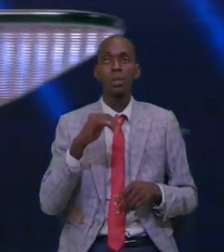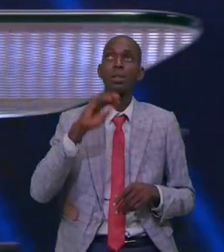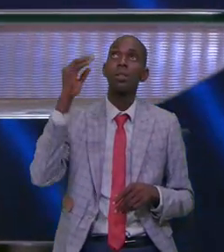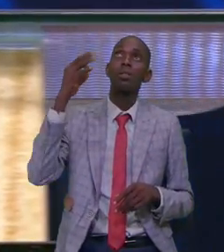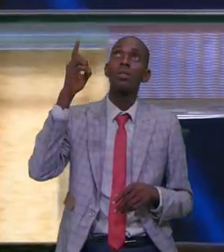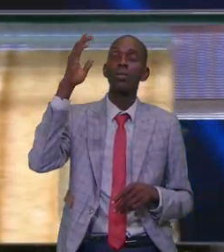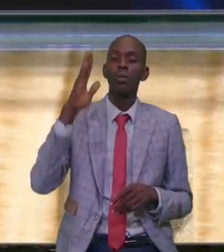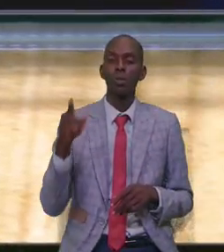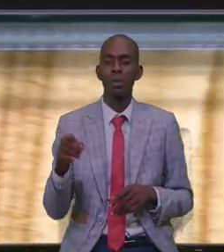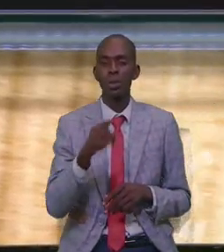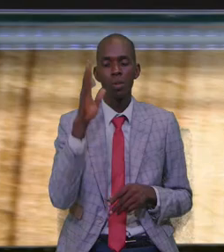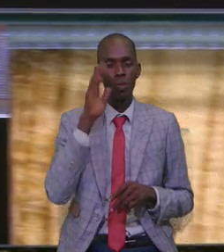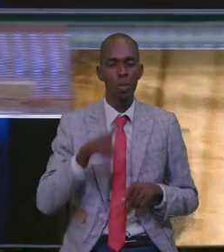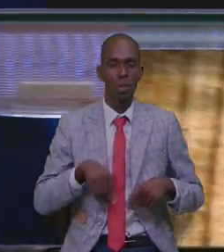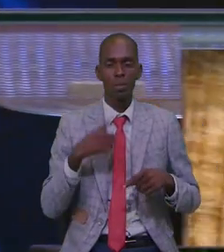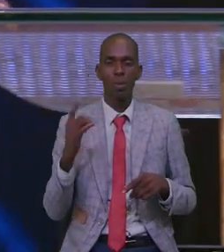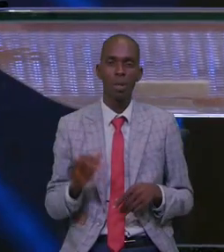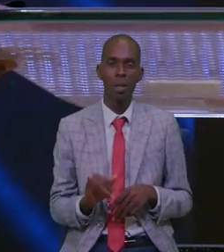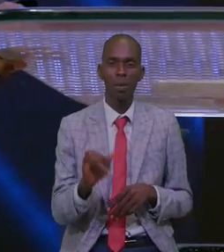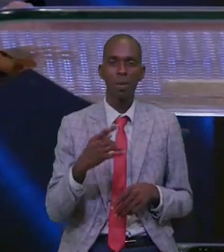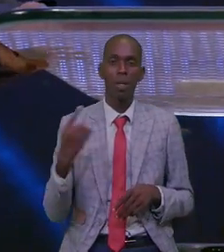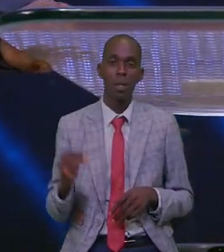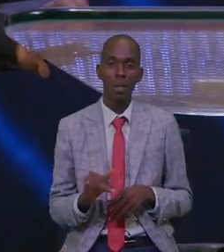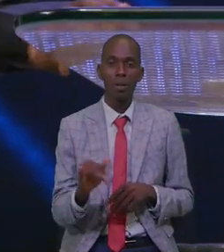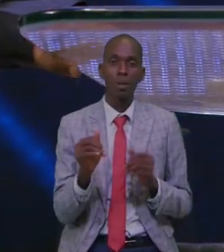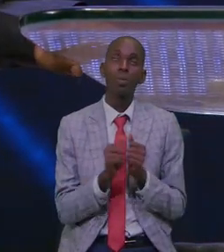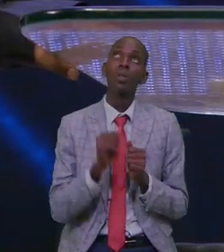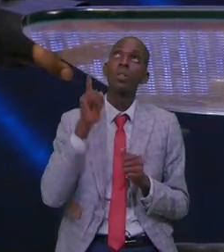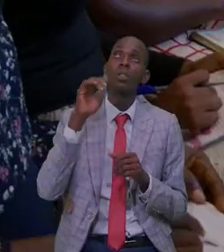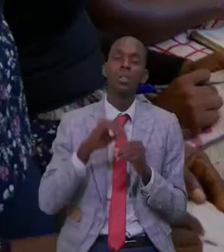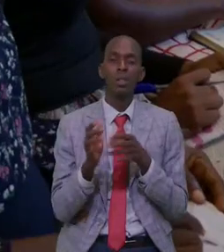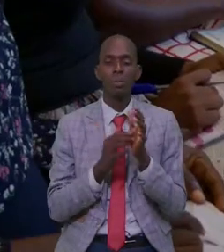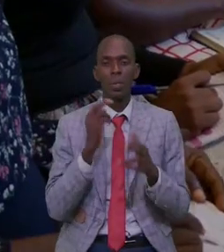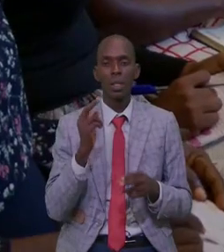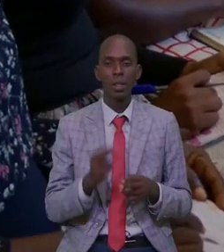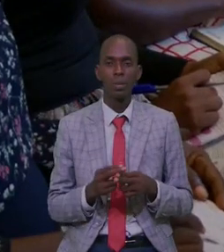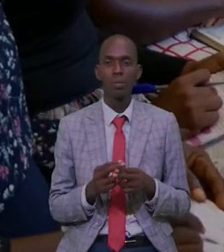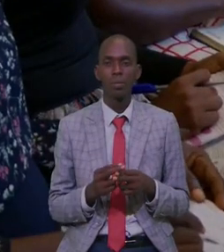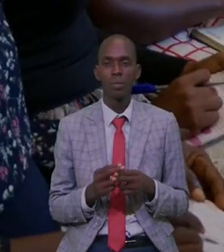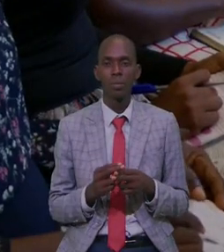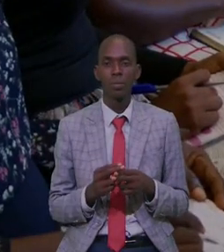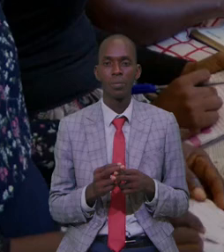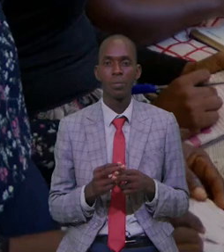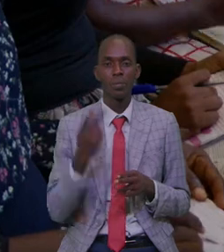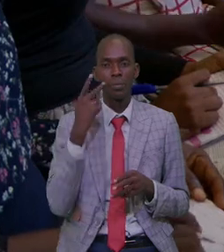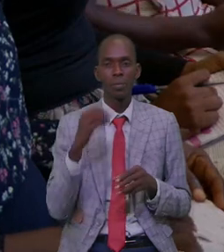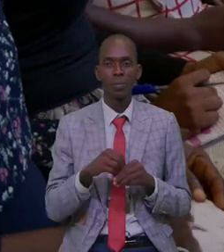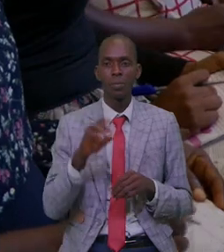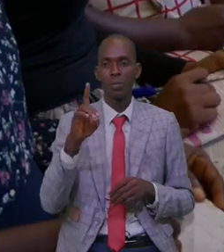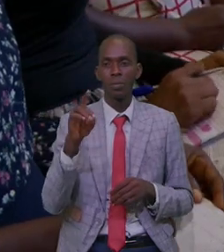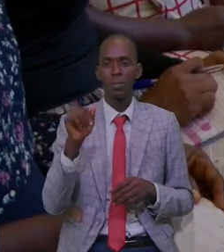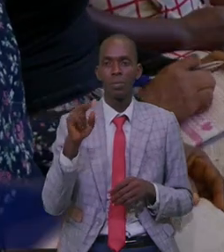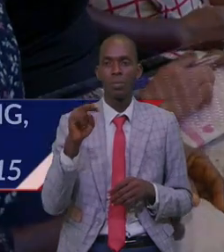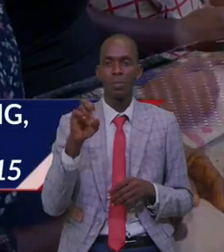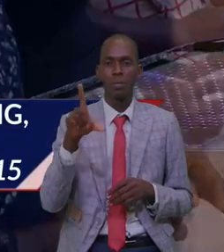live forever and ever with him in Jesus' name. We're looking at Daniel chapter